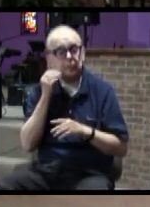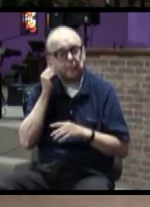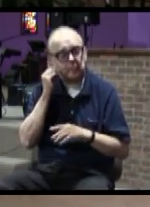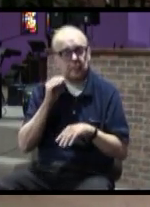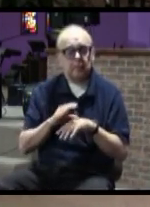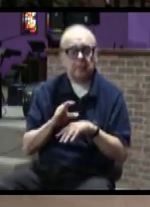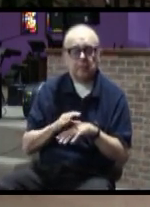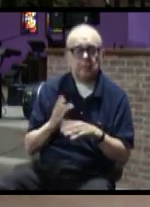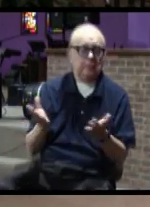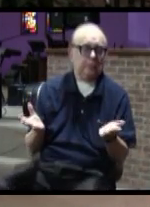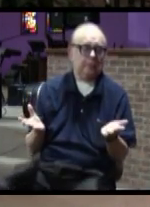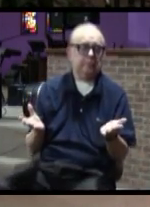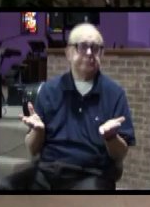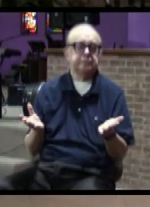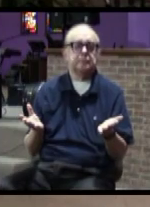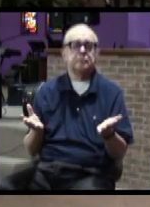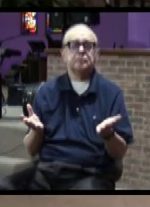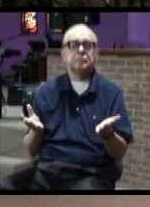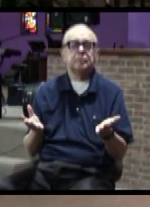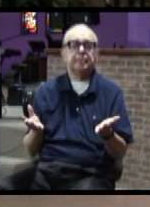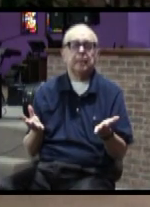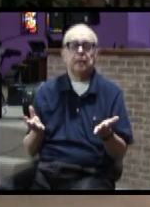you. Church is in